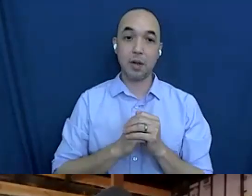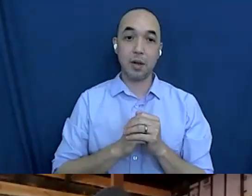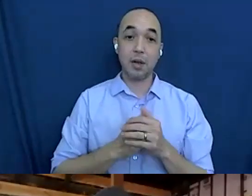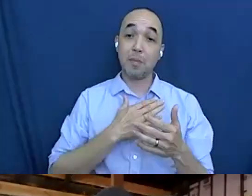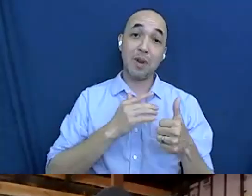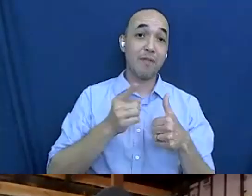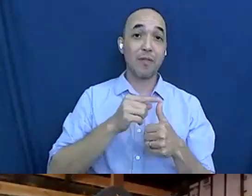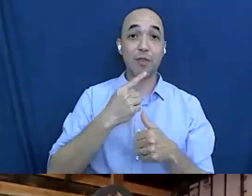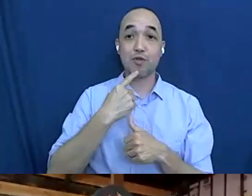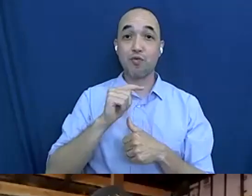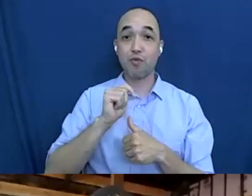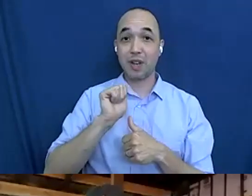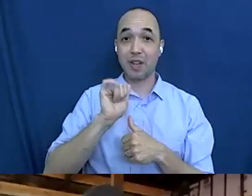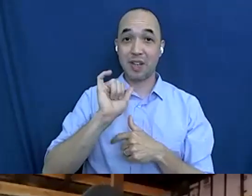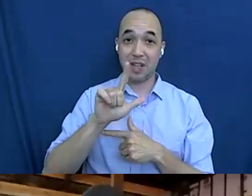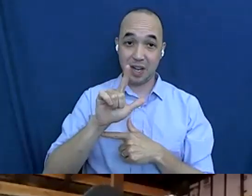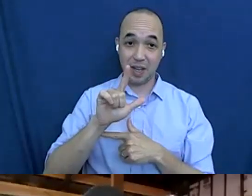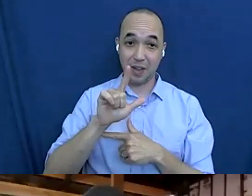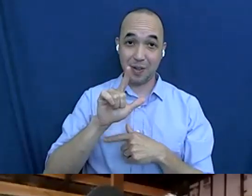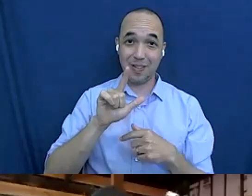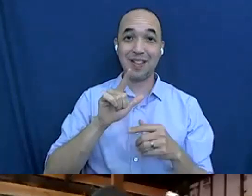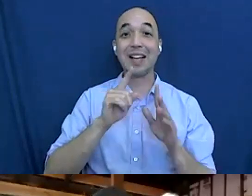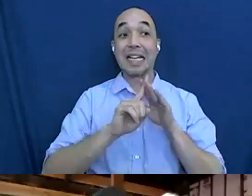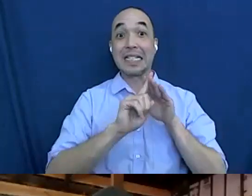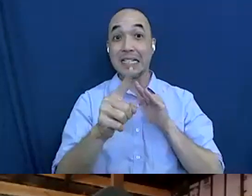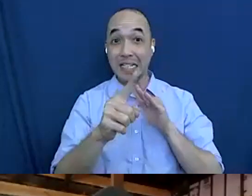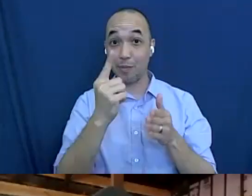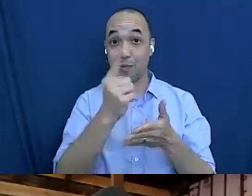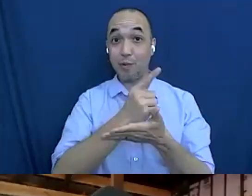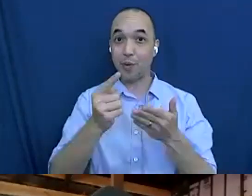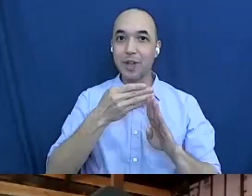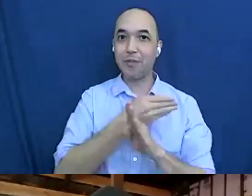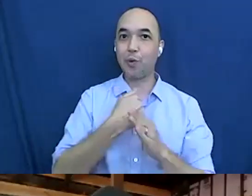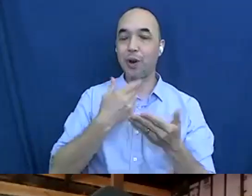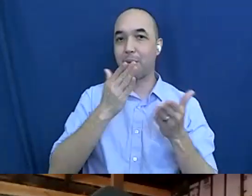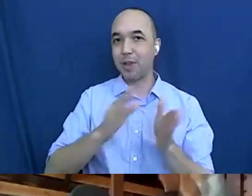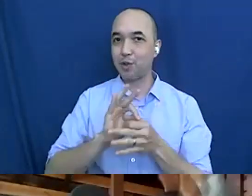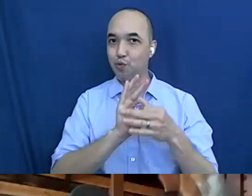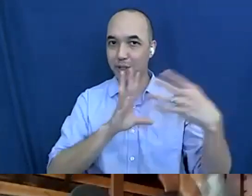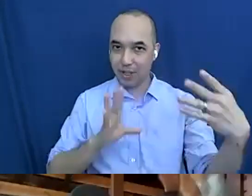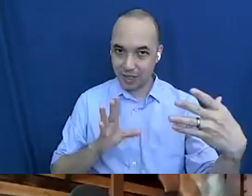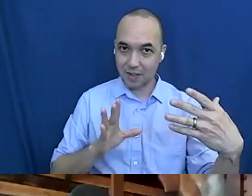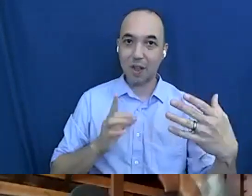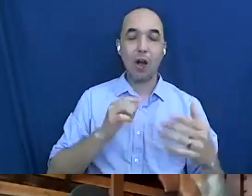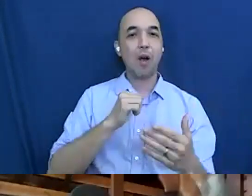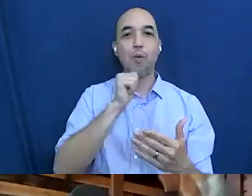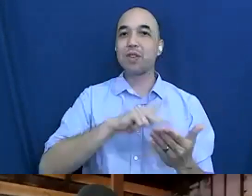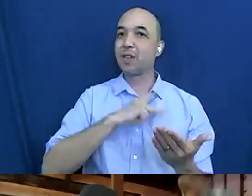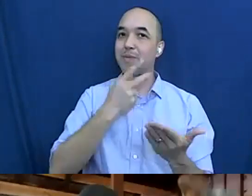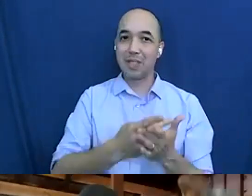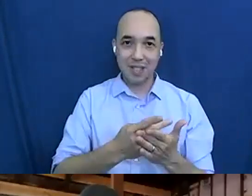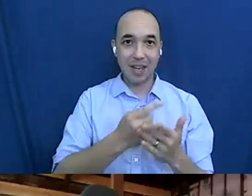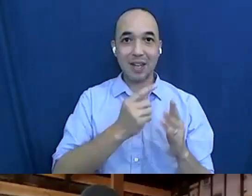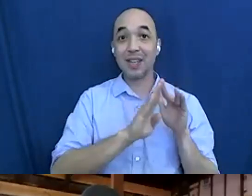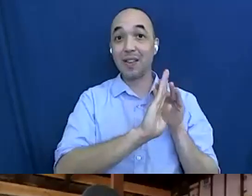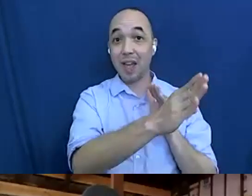red tail escaped a week before I was going to release him. So I wasn't really upset that he got away. I was more upset that I didn't need to take all